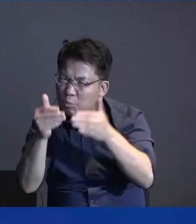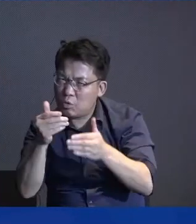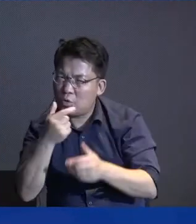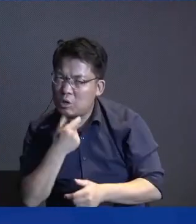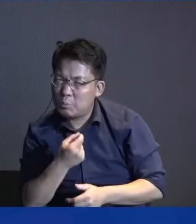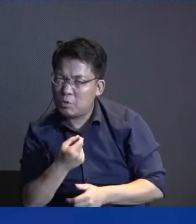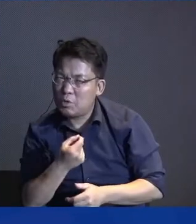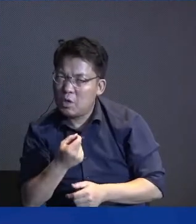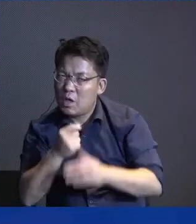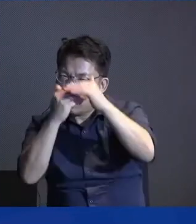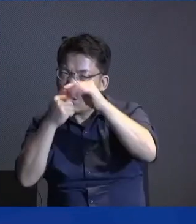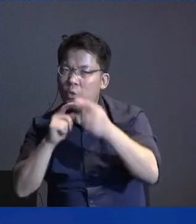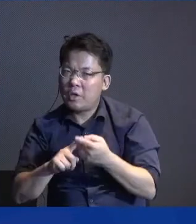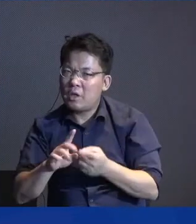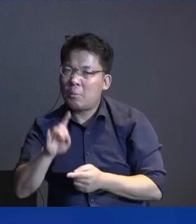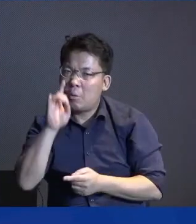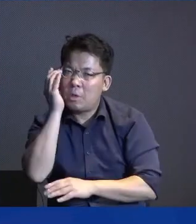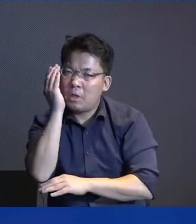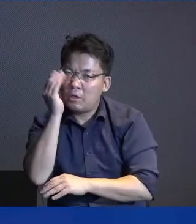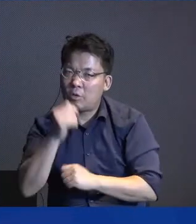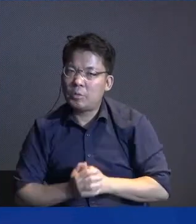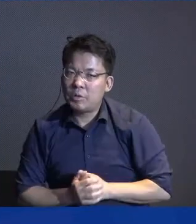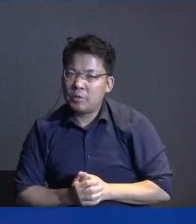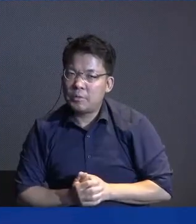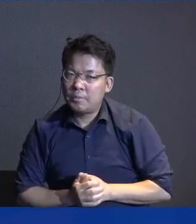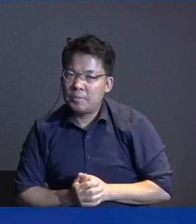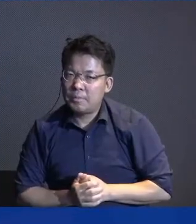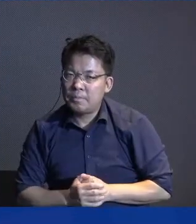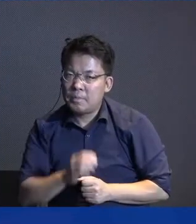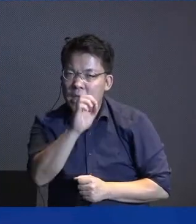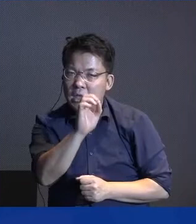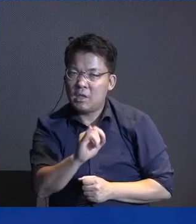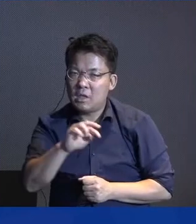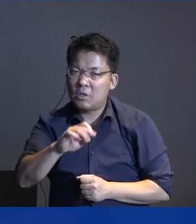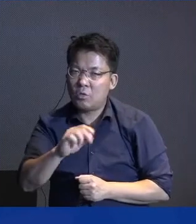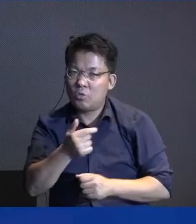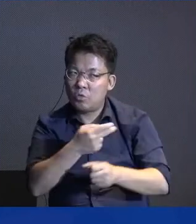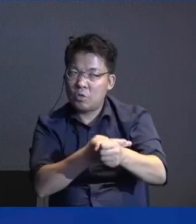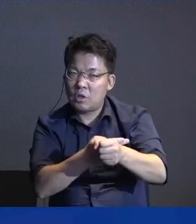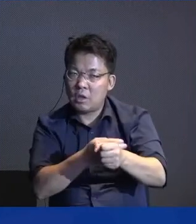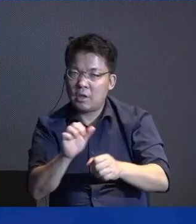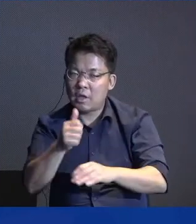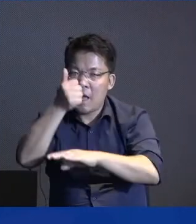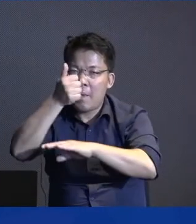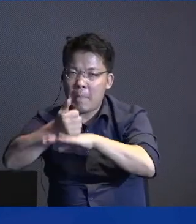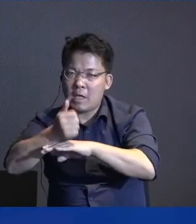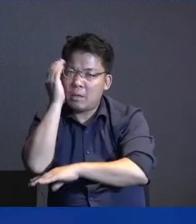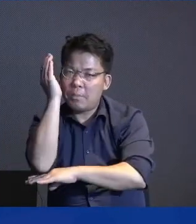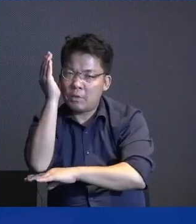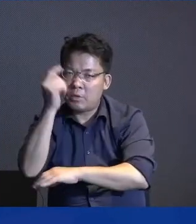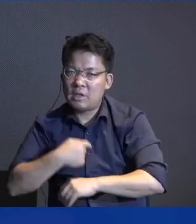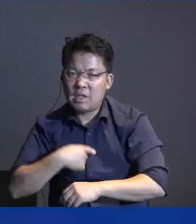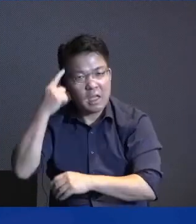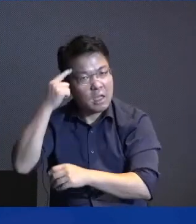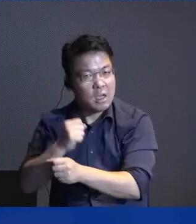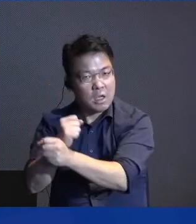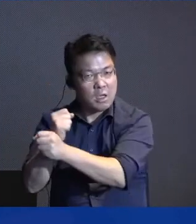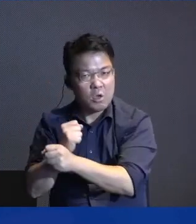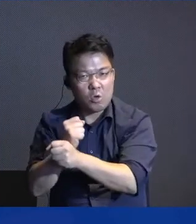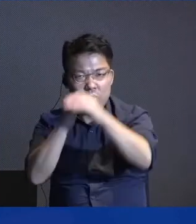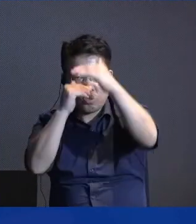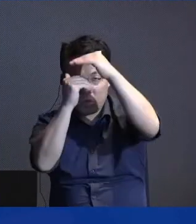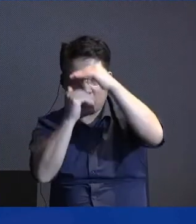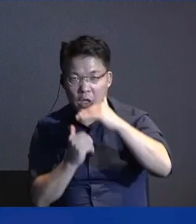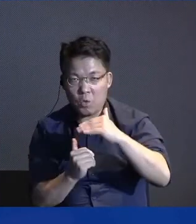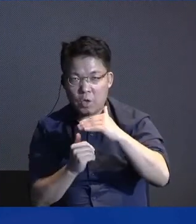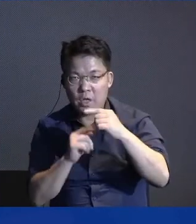my last slide, like as a remarks for my based on my research. But when we